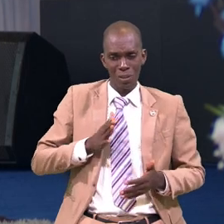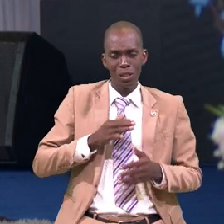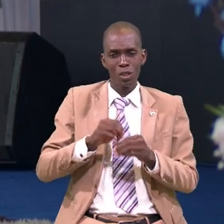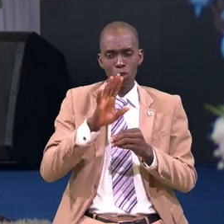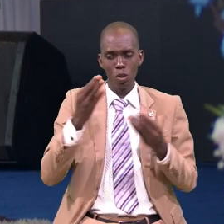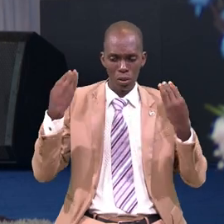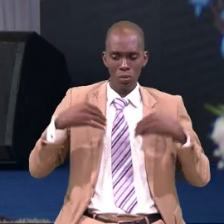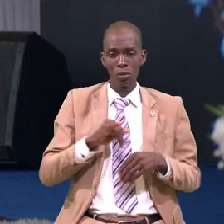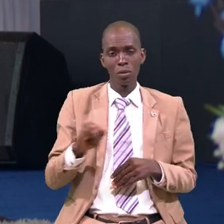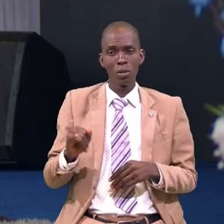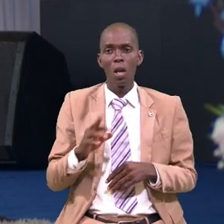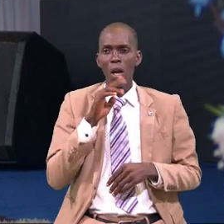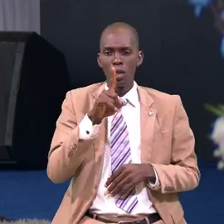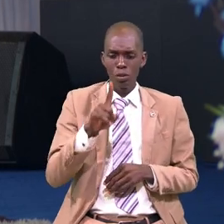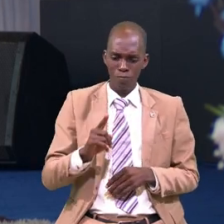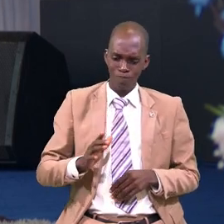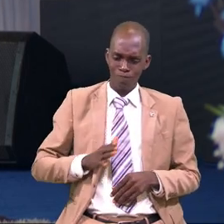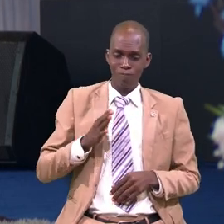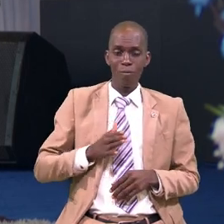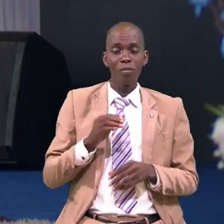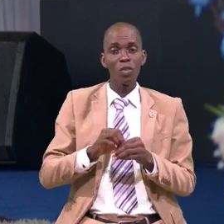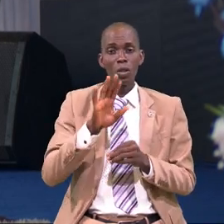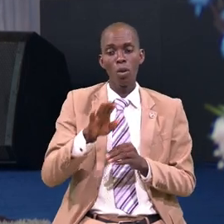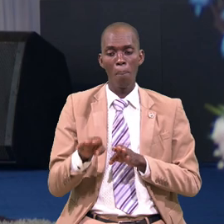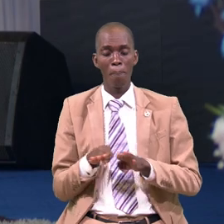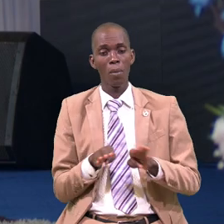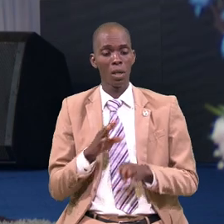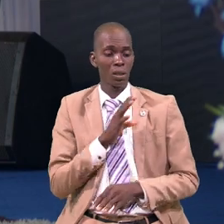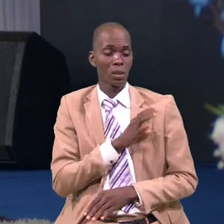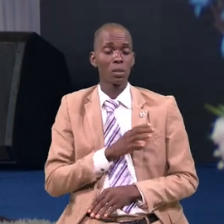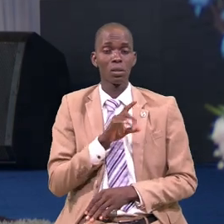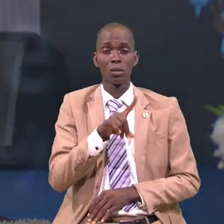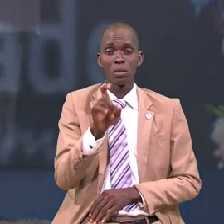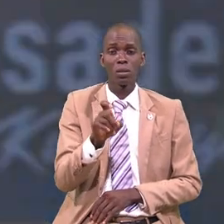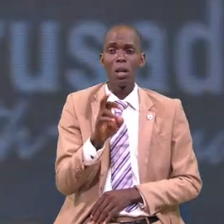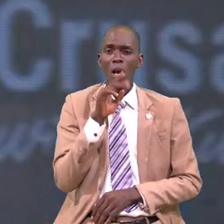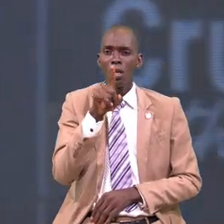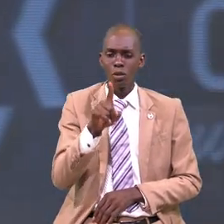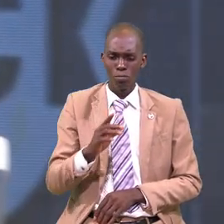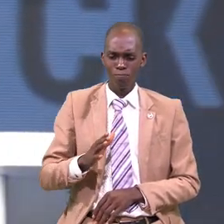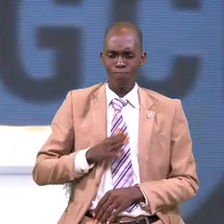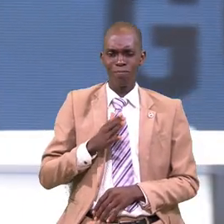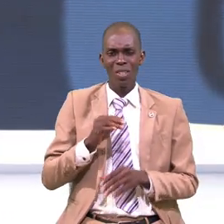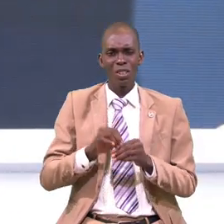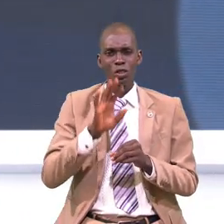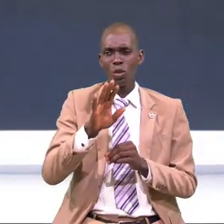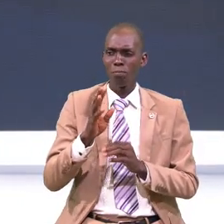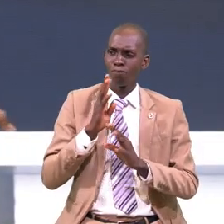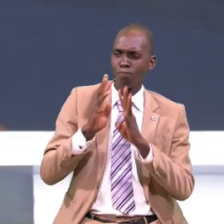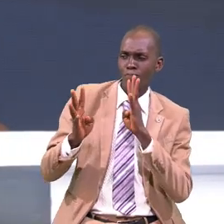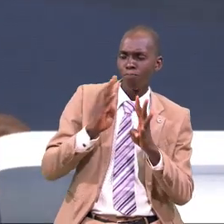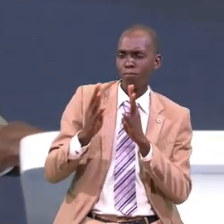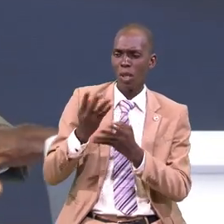Are you moderate in your character? Are you moderate in your interaction with the people of the world?